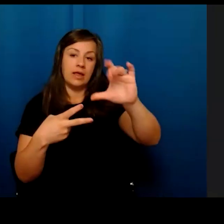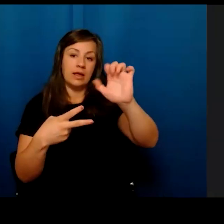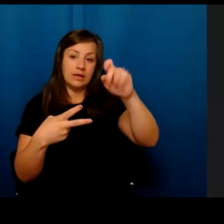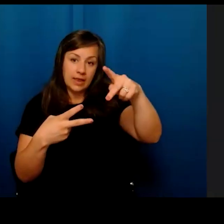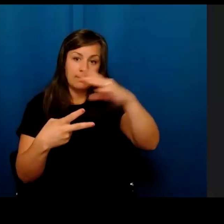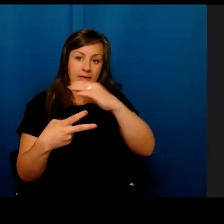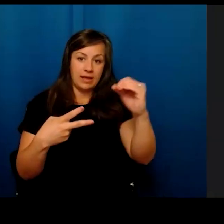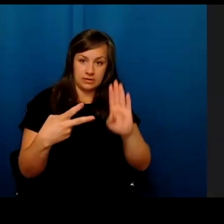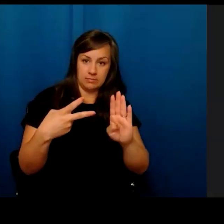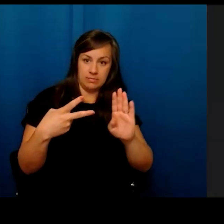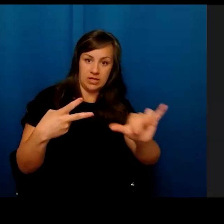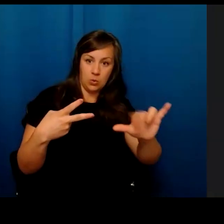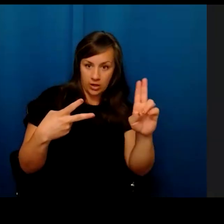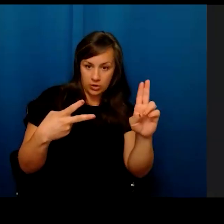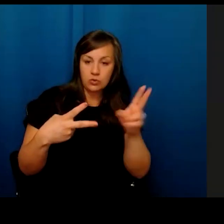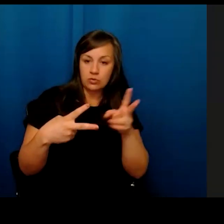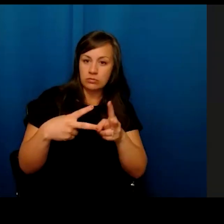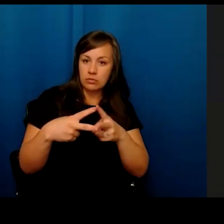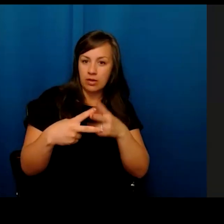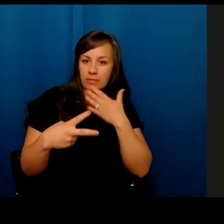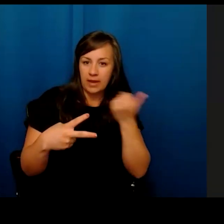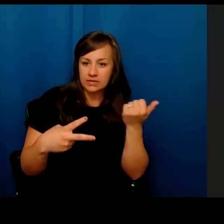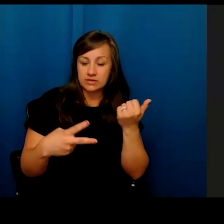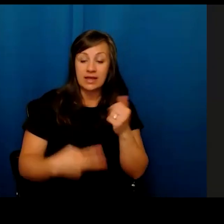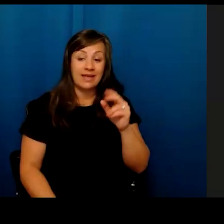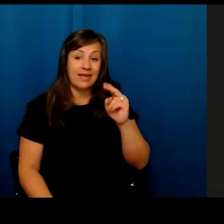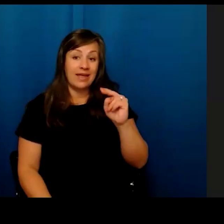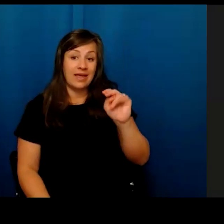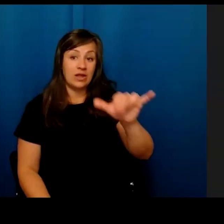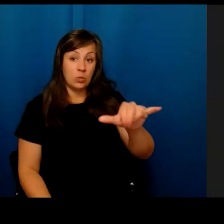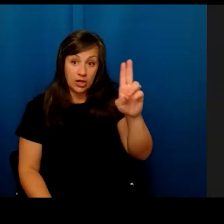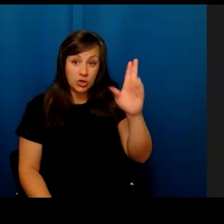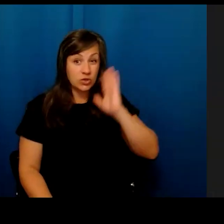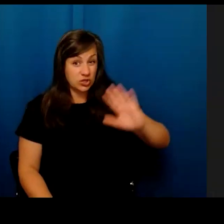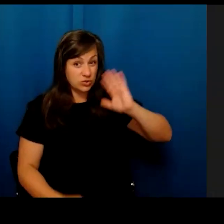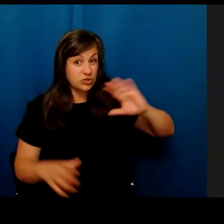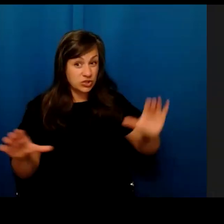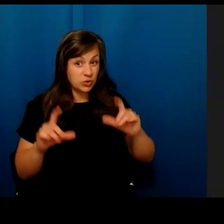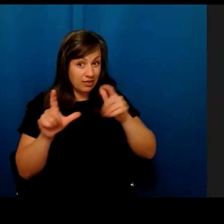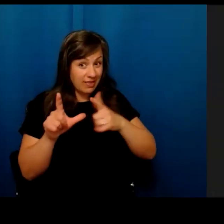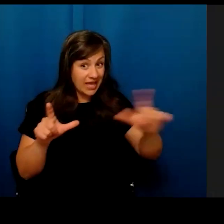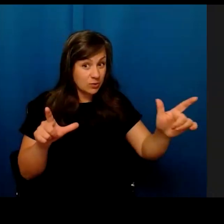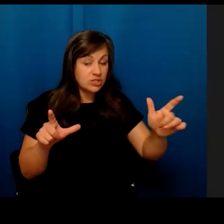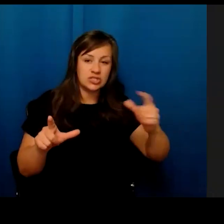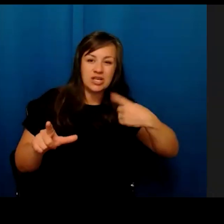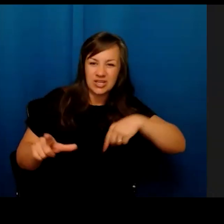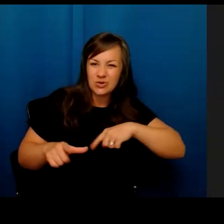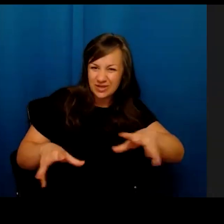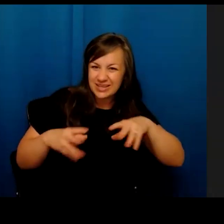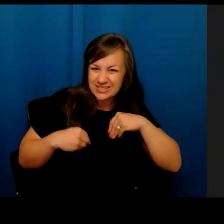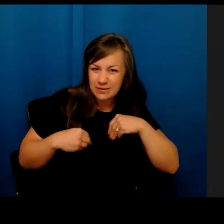say we take, NYU used to do language exams. We take them, but